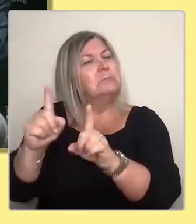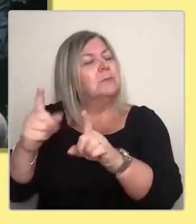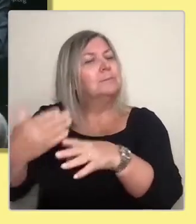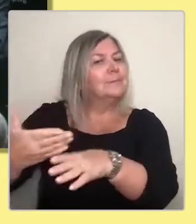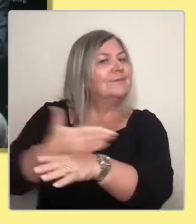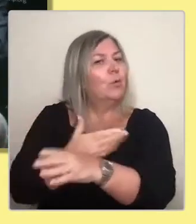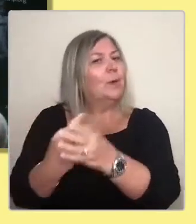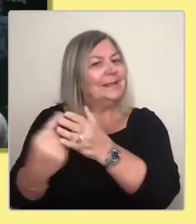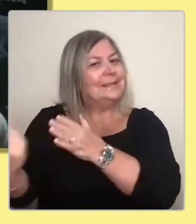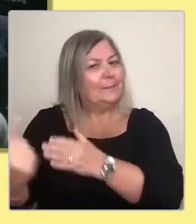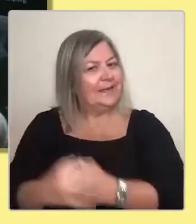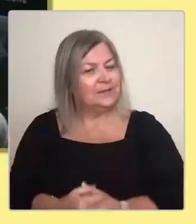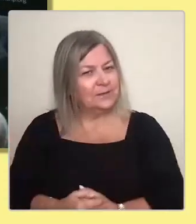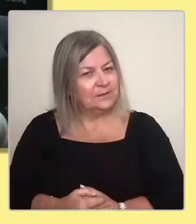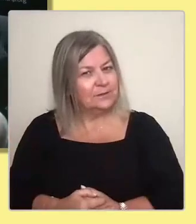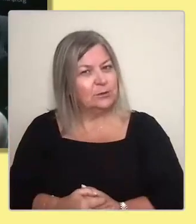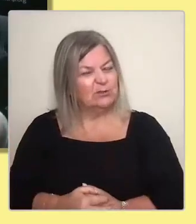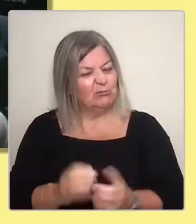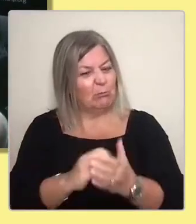Thank you. And